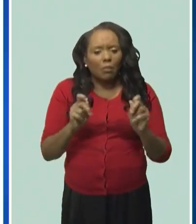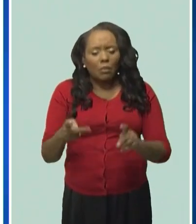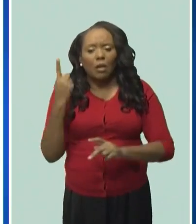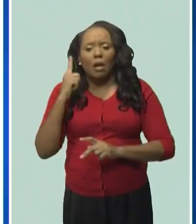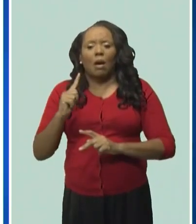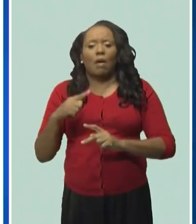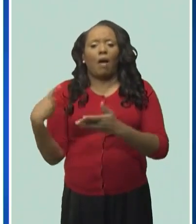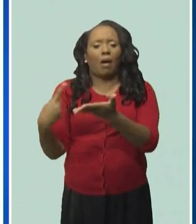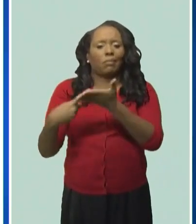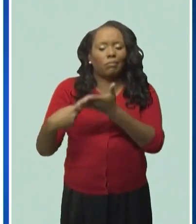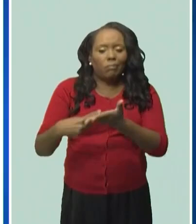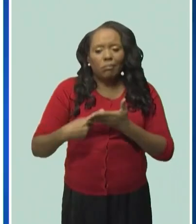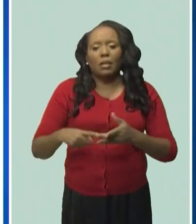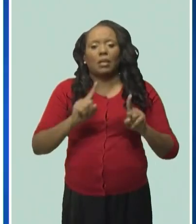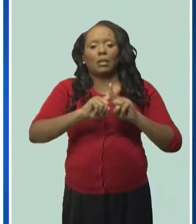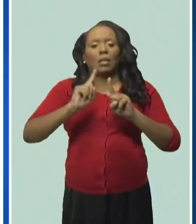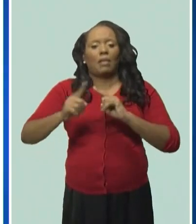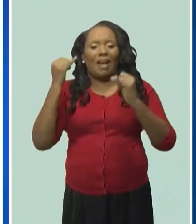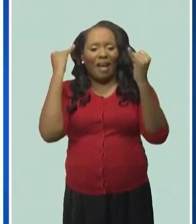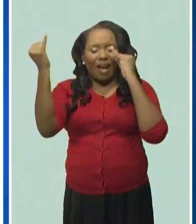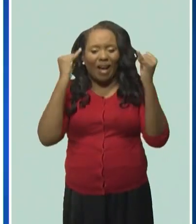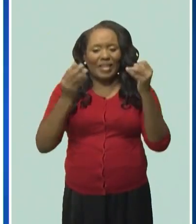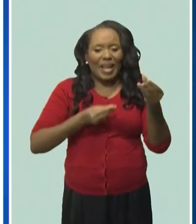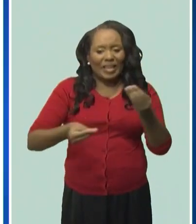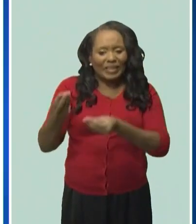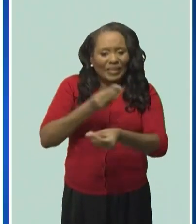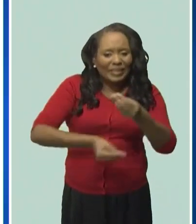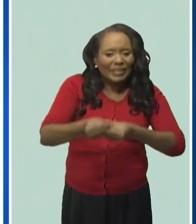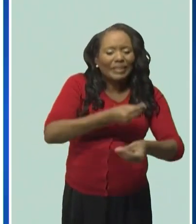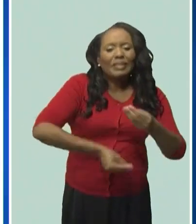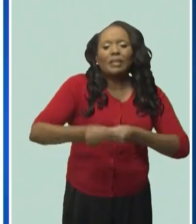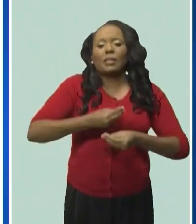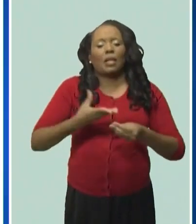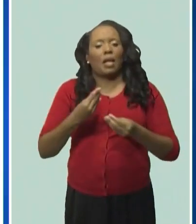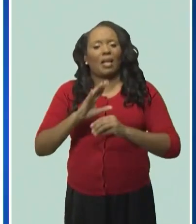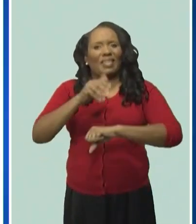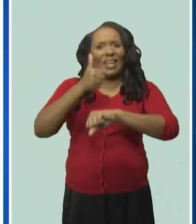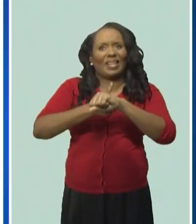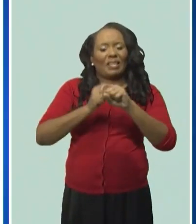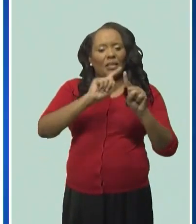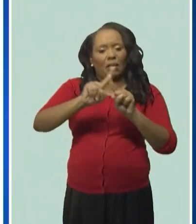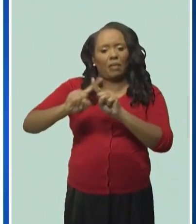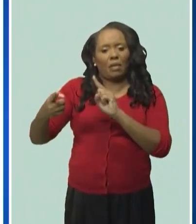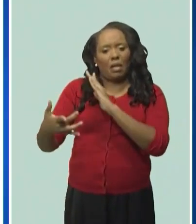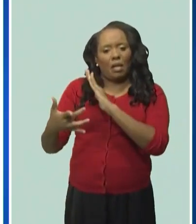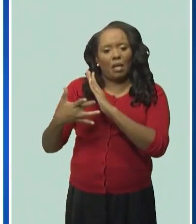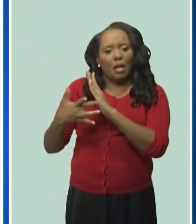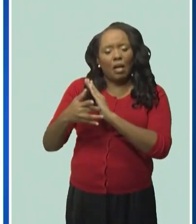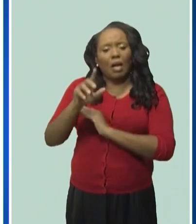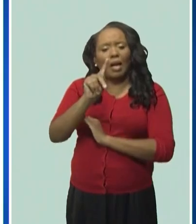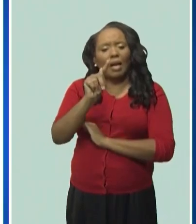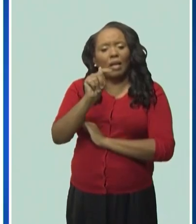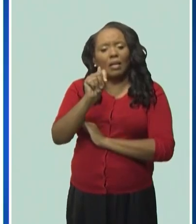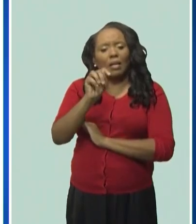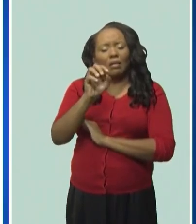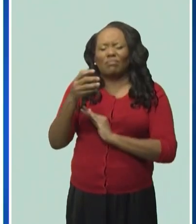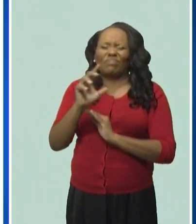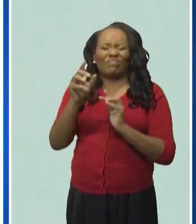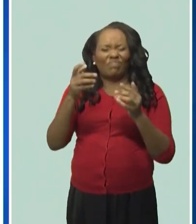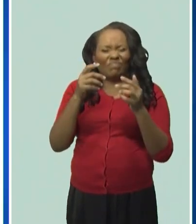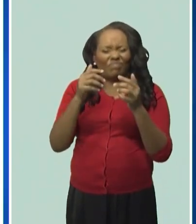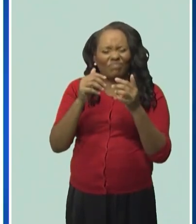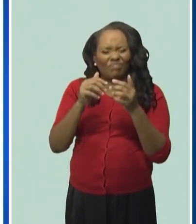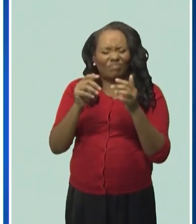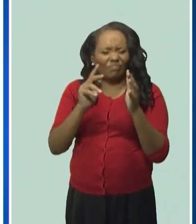the exchange of ideas and shaping of digital policy. The minister has welcomed the new chapter, which she believes, as an